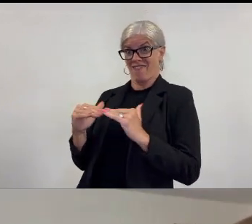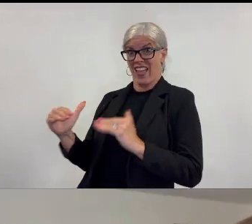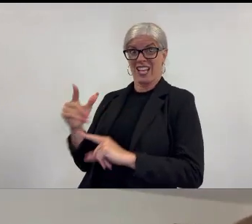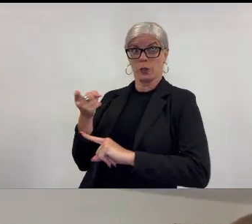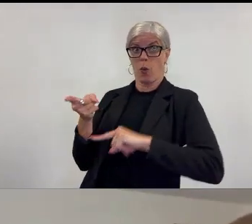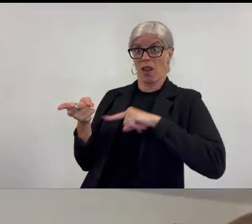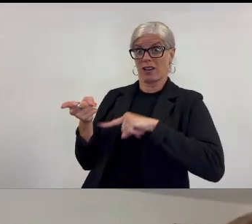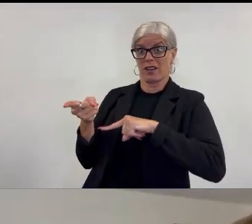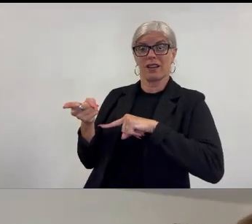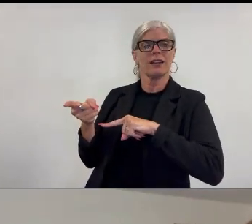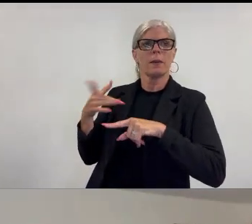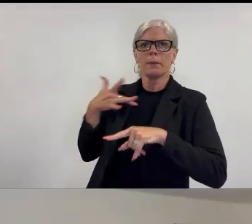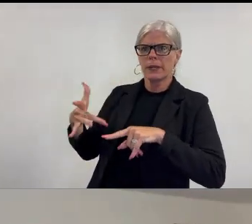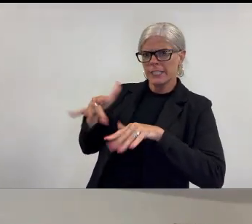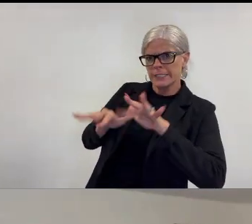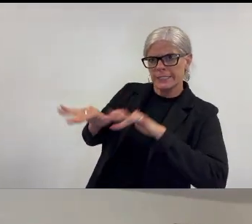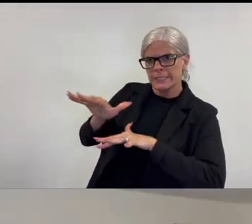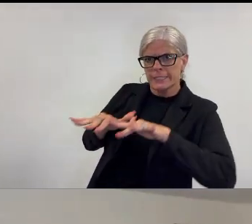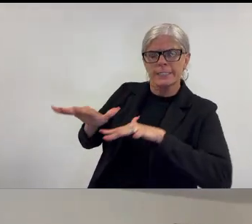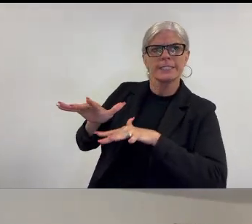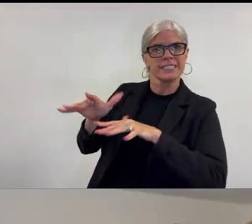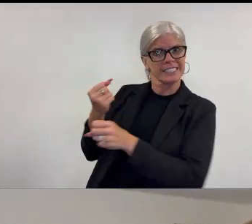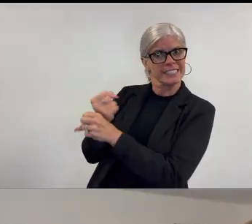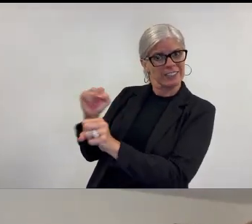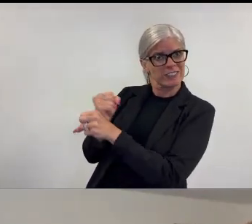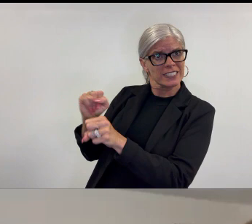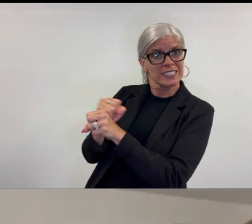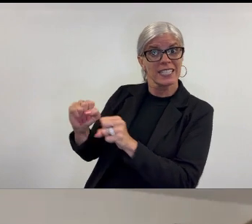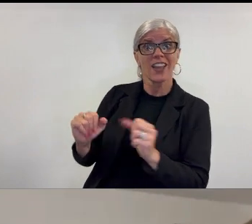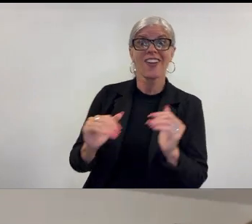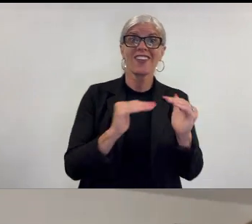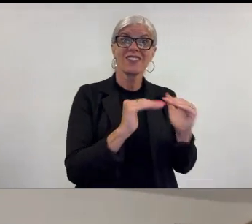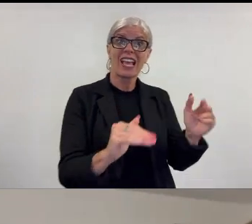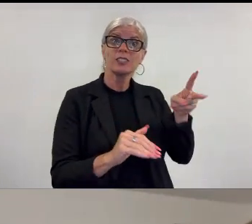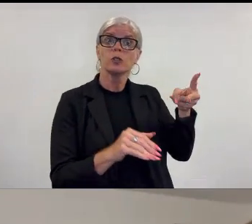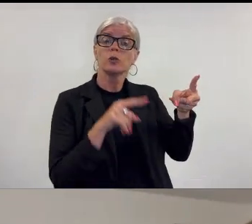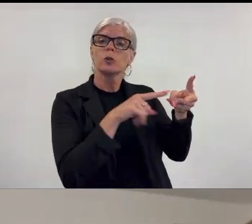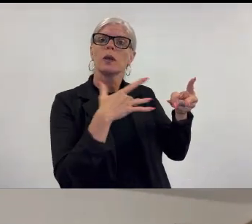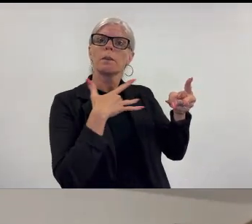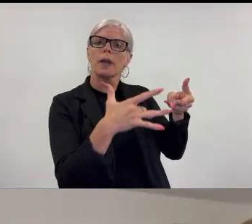that present promise. Mm-hmm. They are at the point in which they are